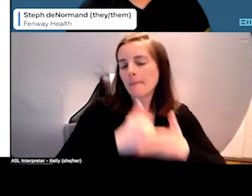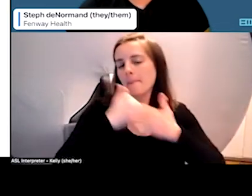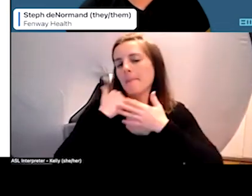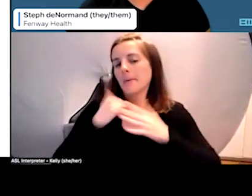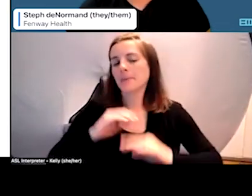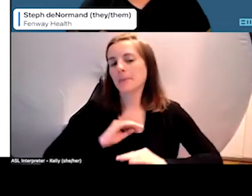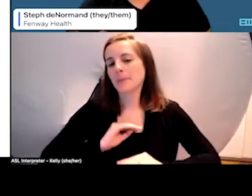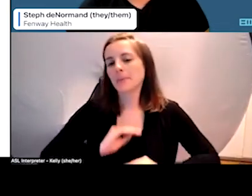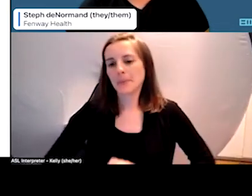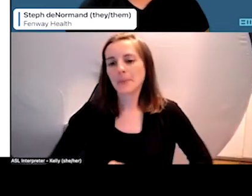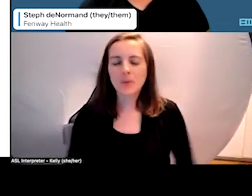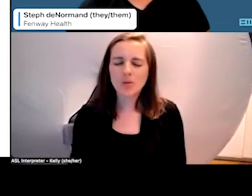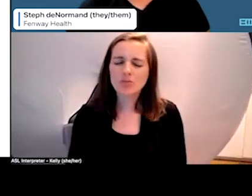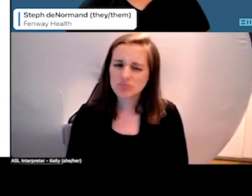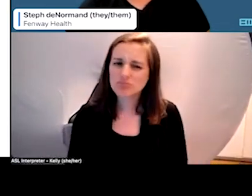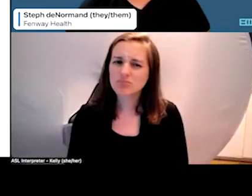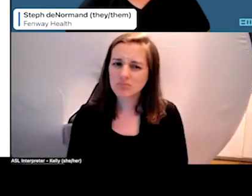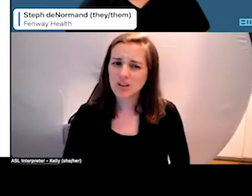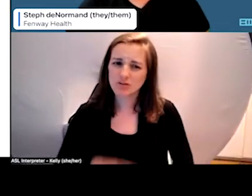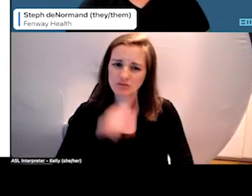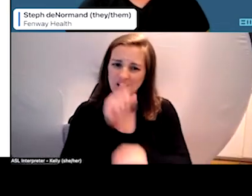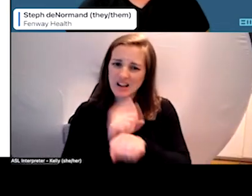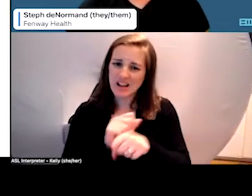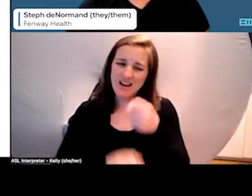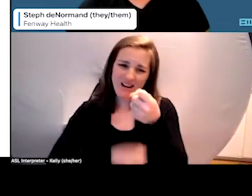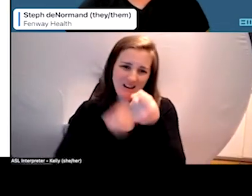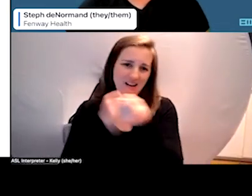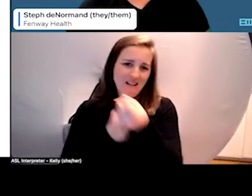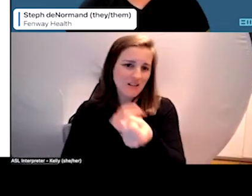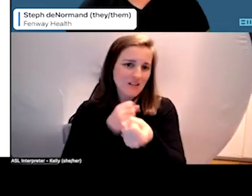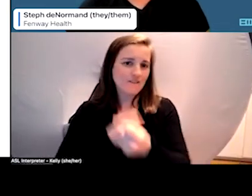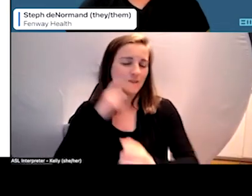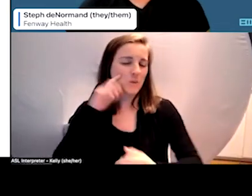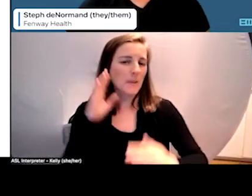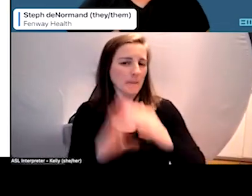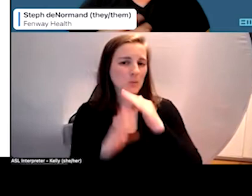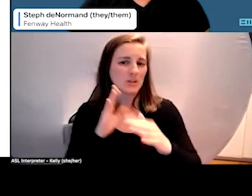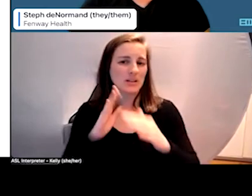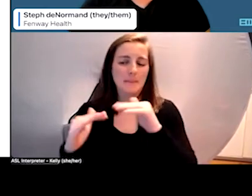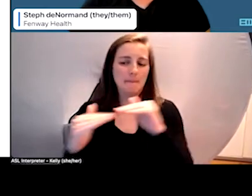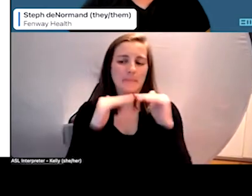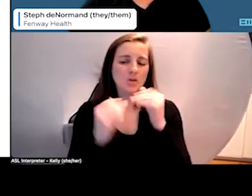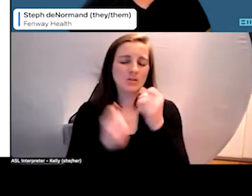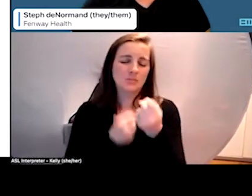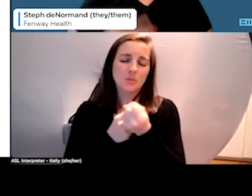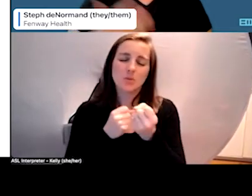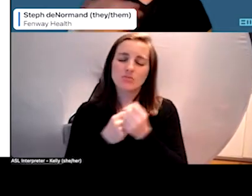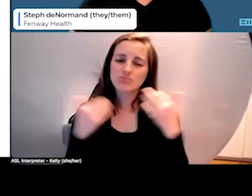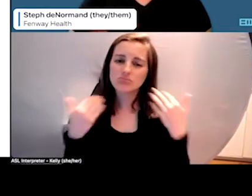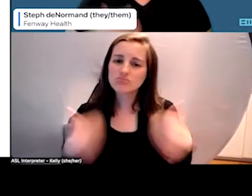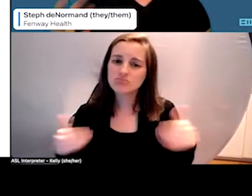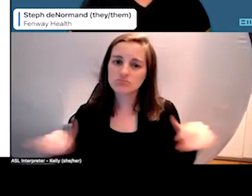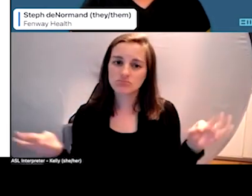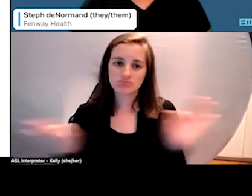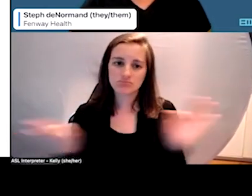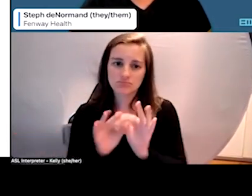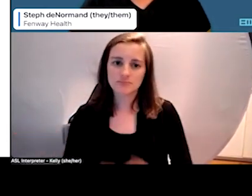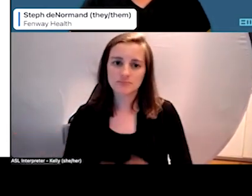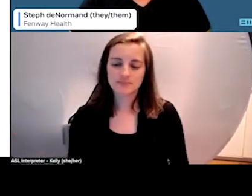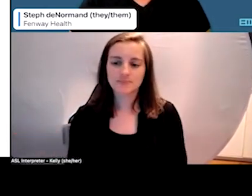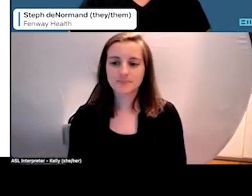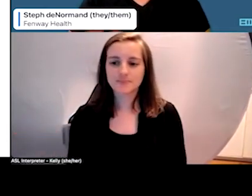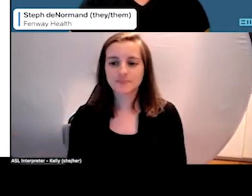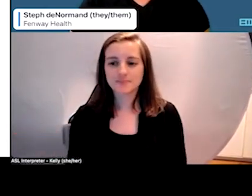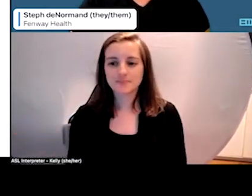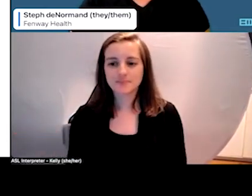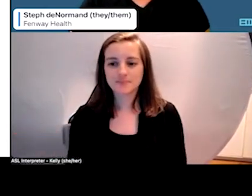I cannot speak enough for the value of things like community and peer support. So are things that, a couple examples